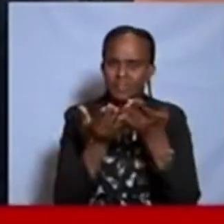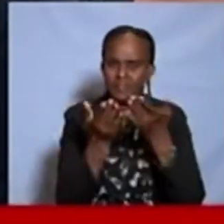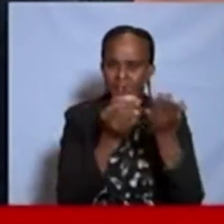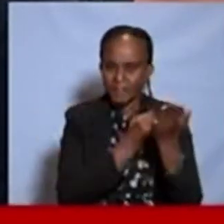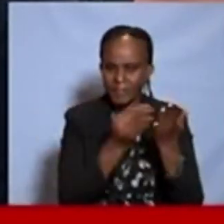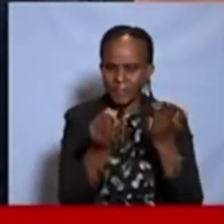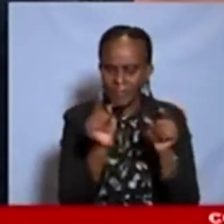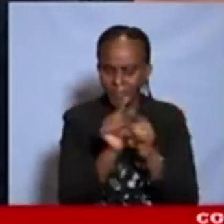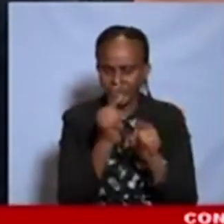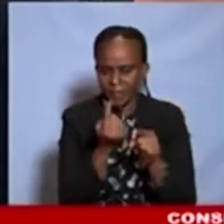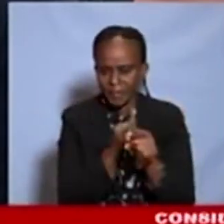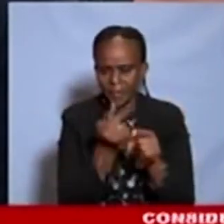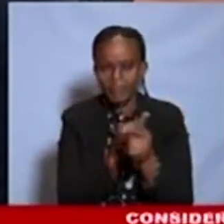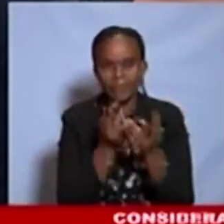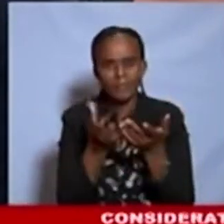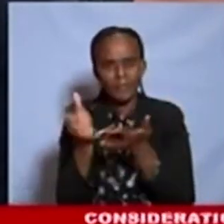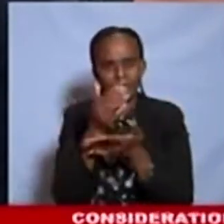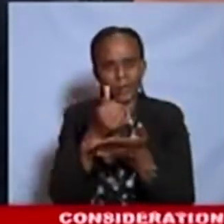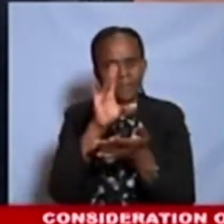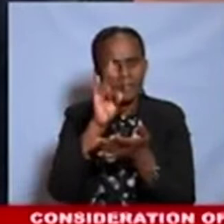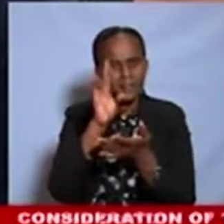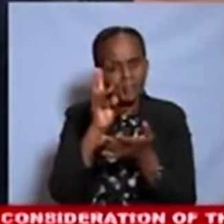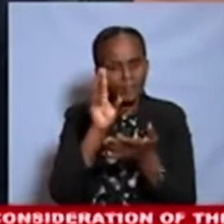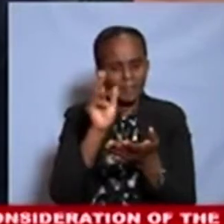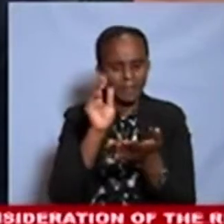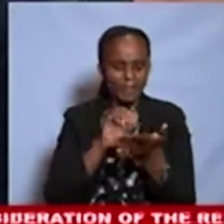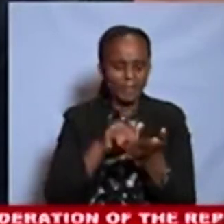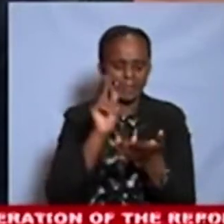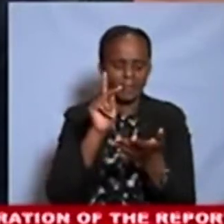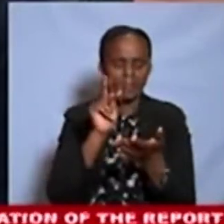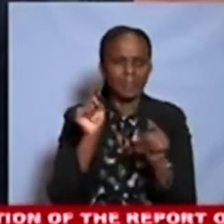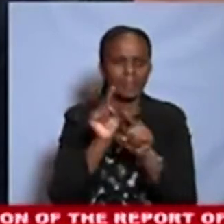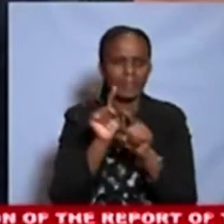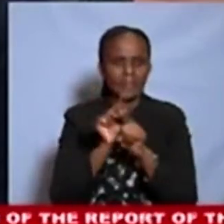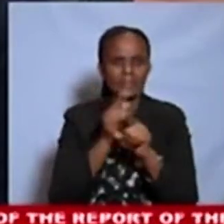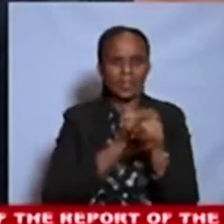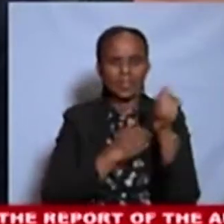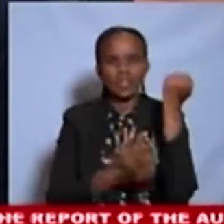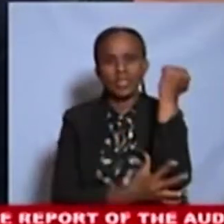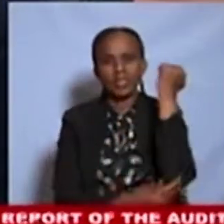just correct 76,000 kwacha? Even